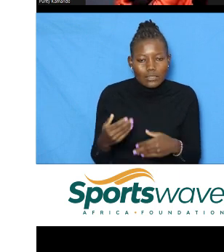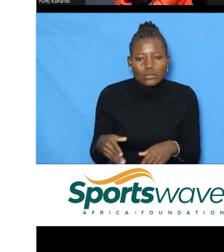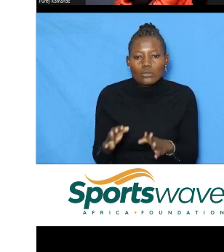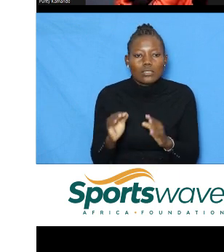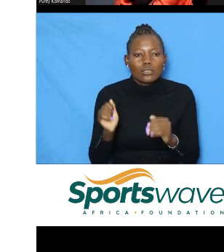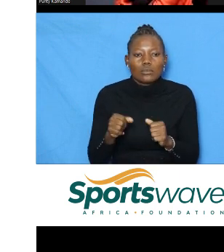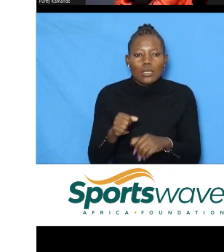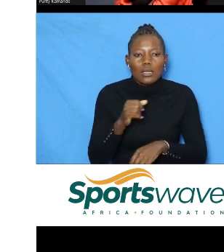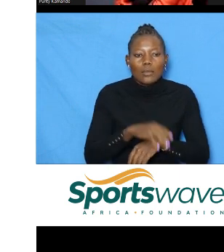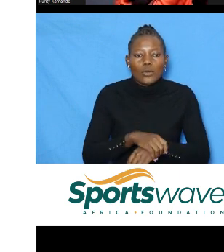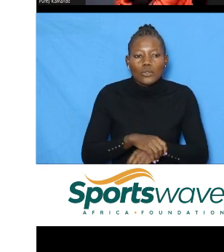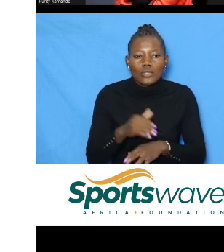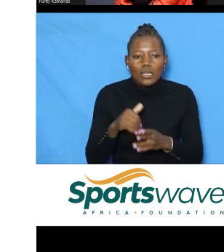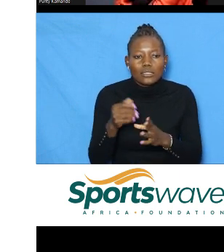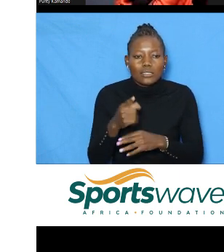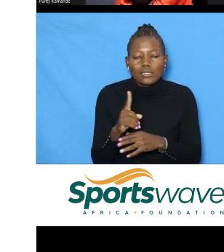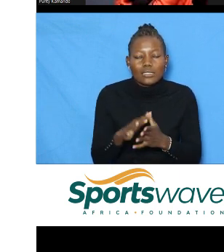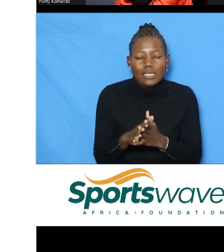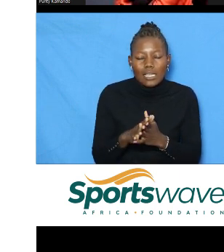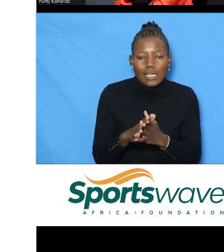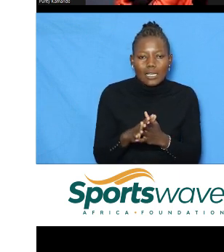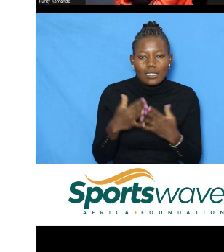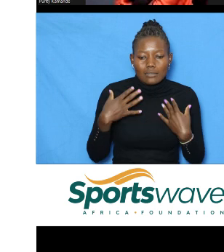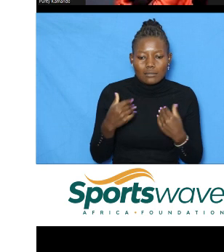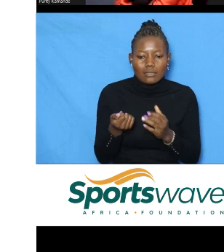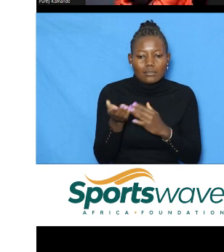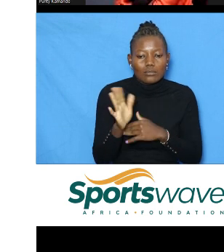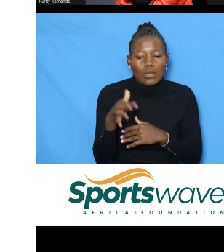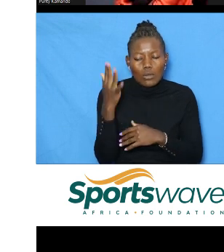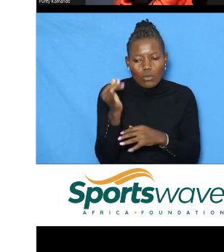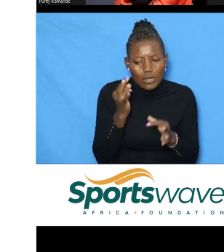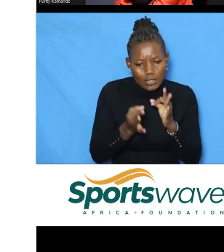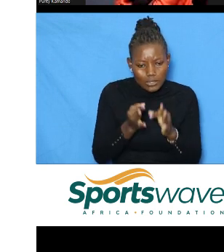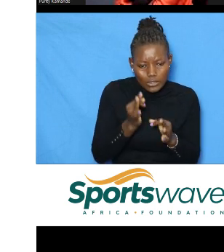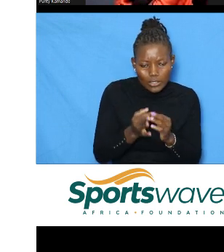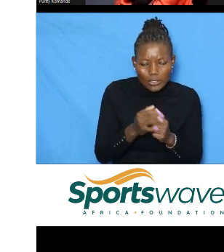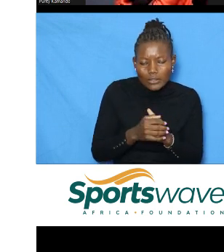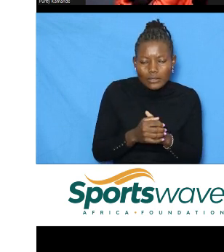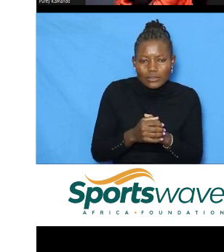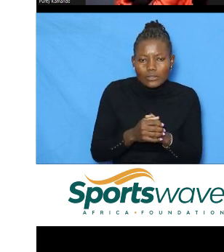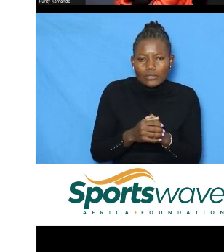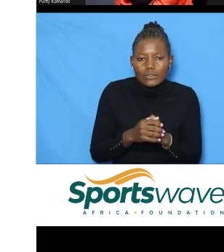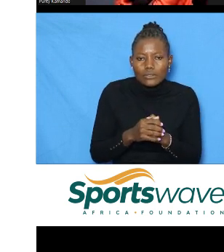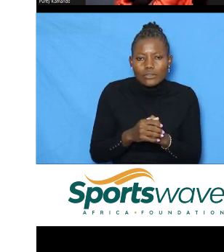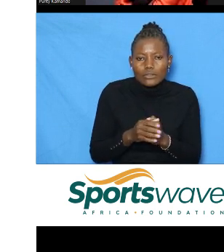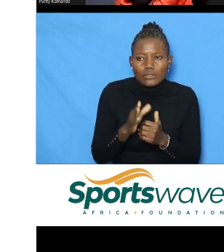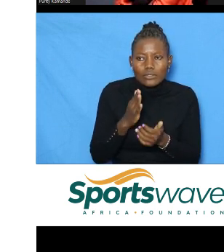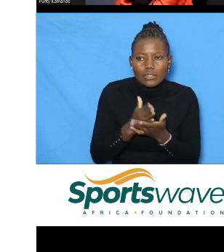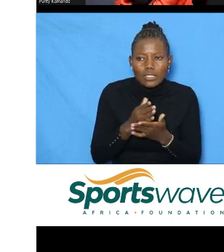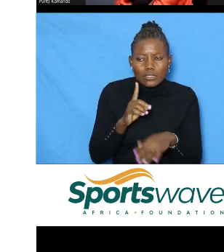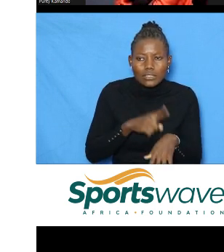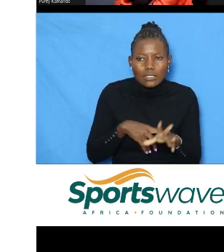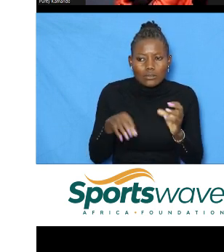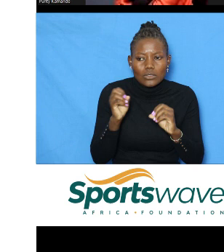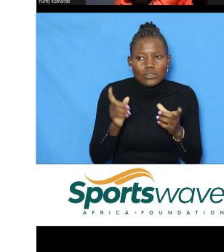to get in their recovery setting in. Because if recovery is not checking in within the right time, then it will